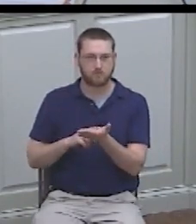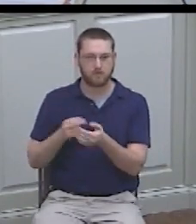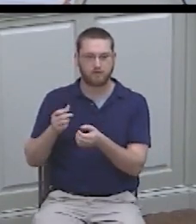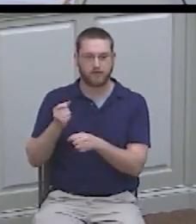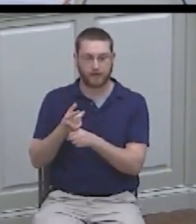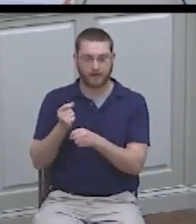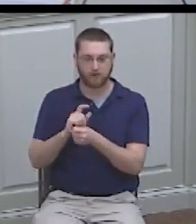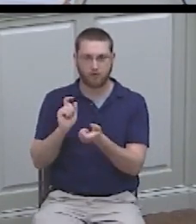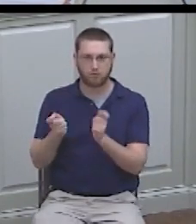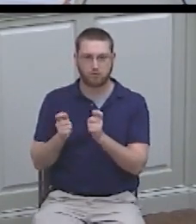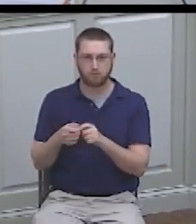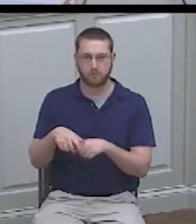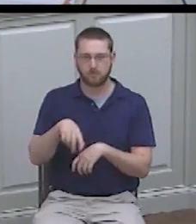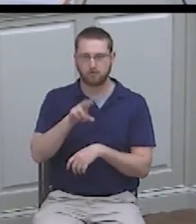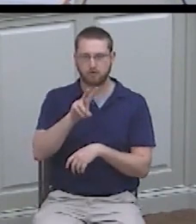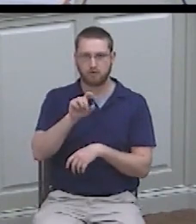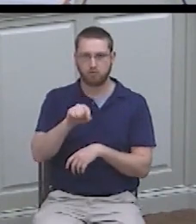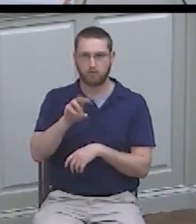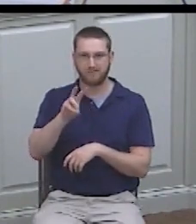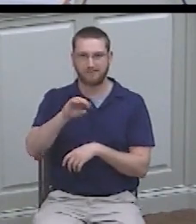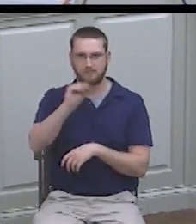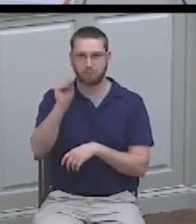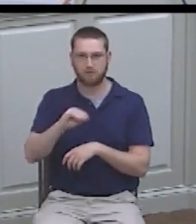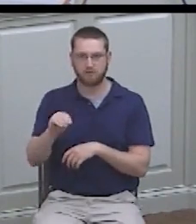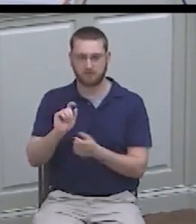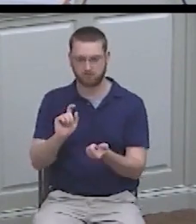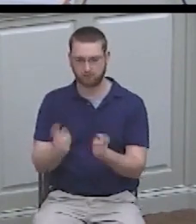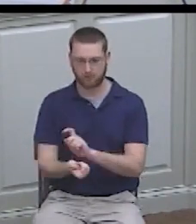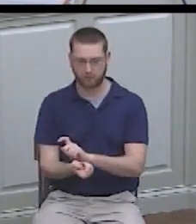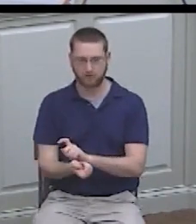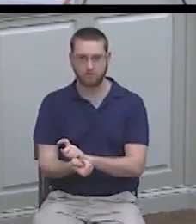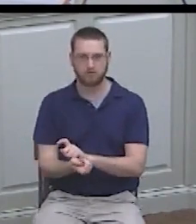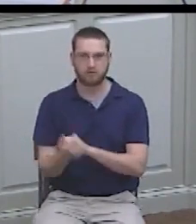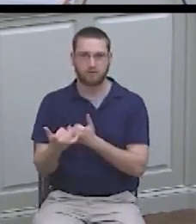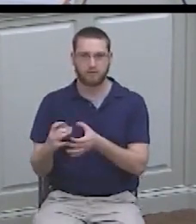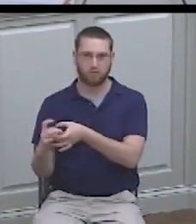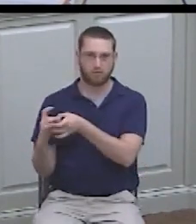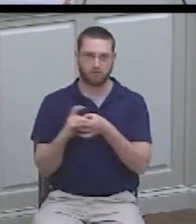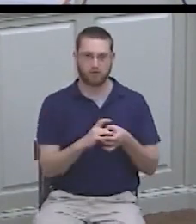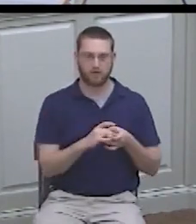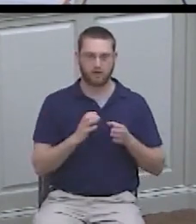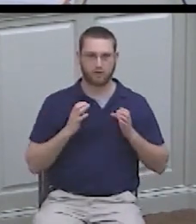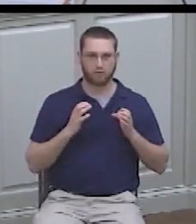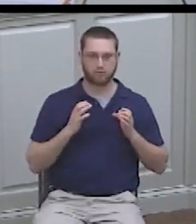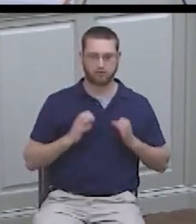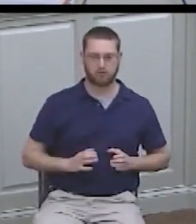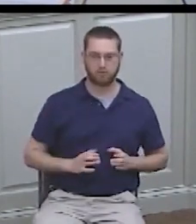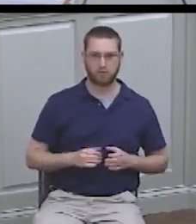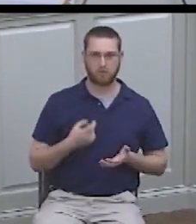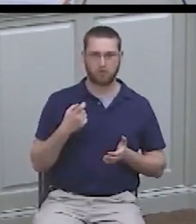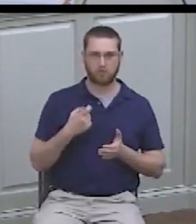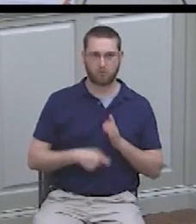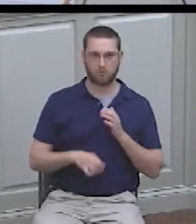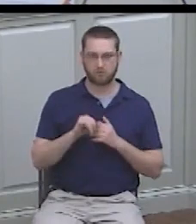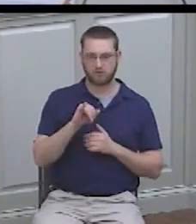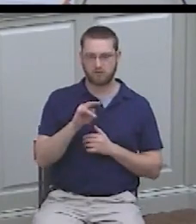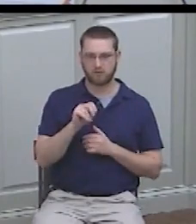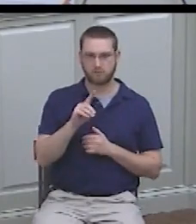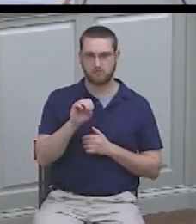of 2.6% annually that has been revised and tied to the consumer price index as opposed to